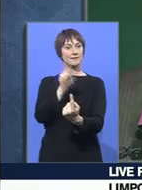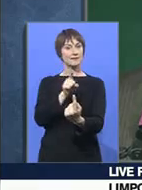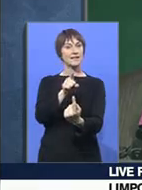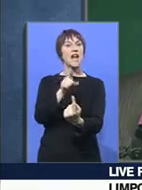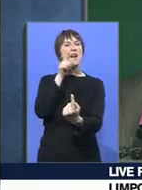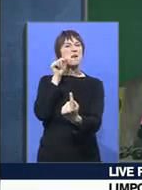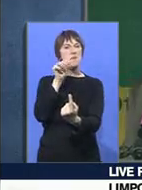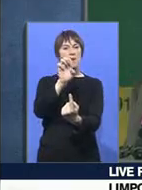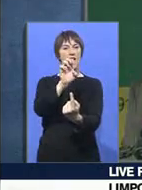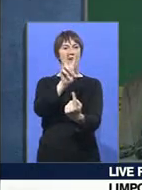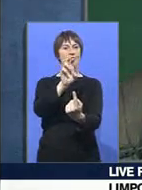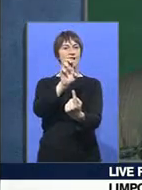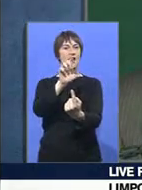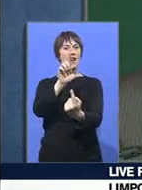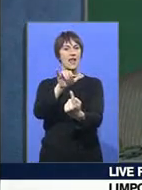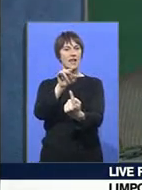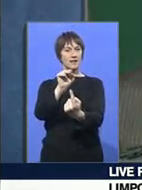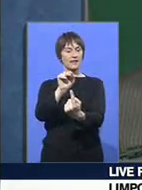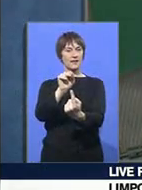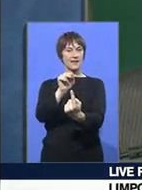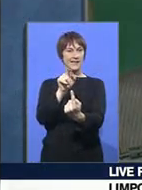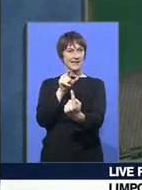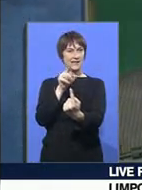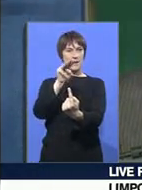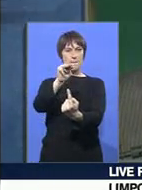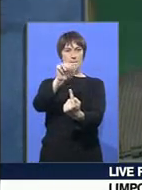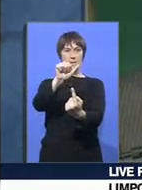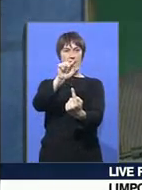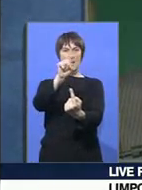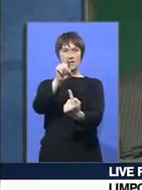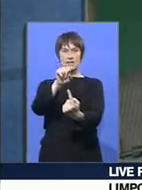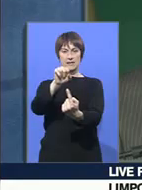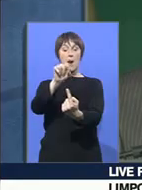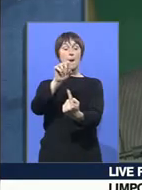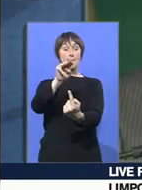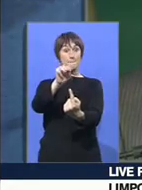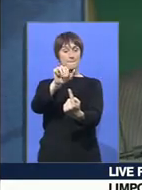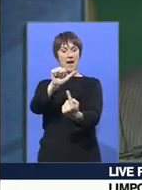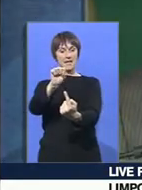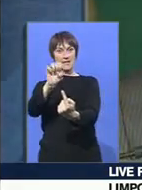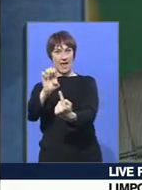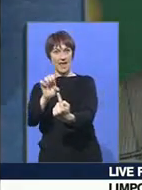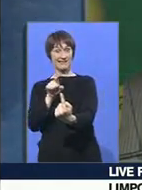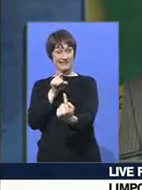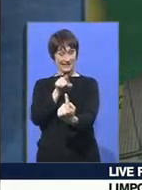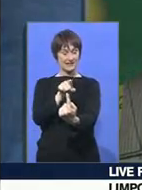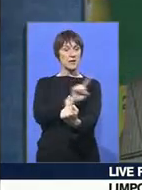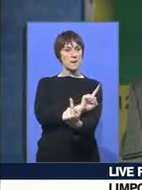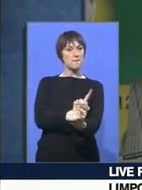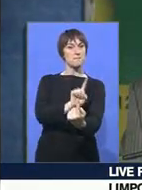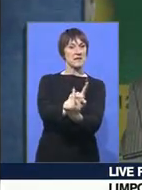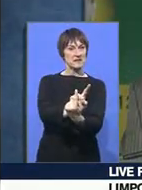Evelyn Marse, who was a cousin to Comrade Albertina Sisulu.